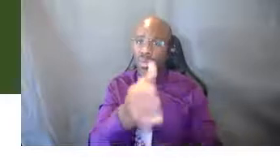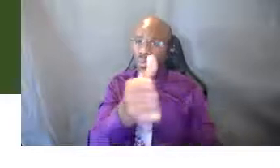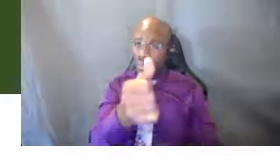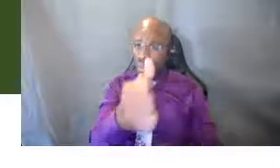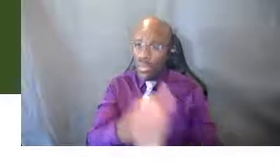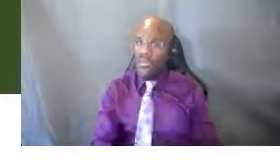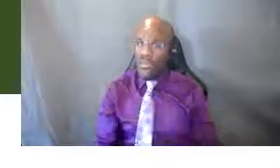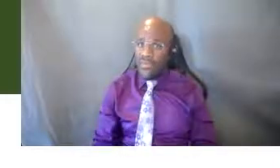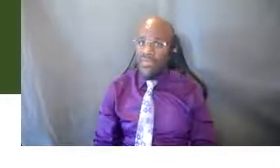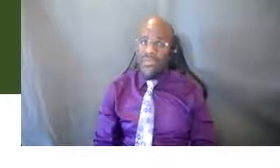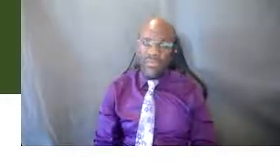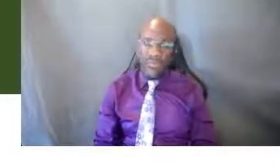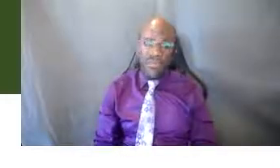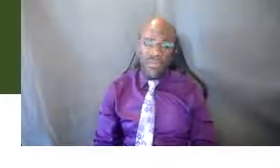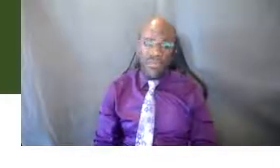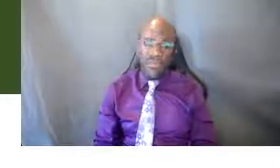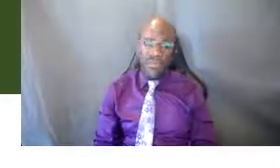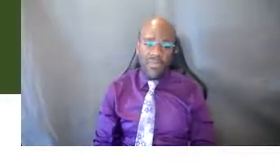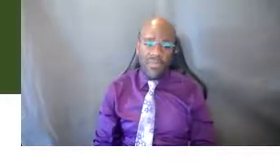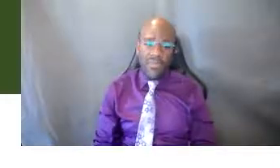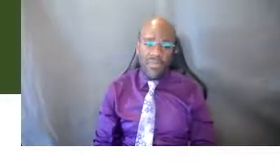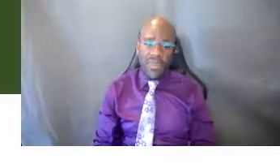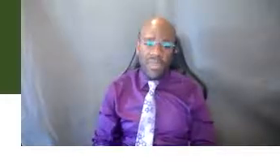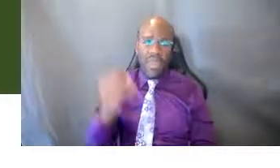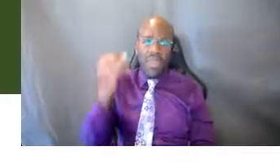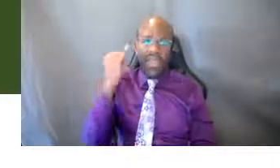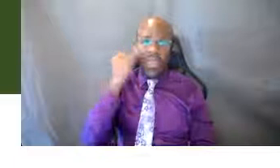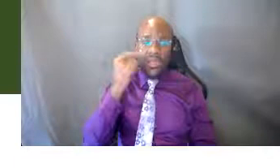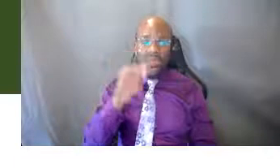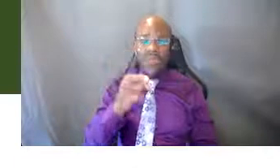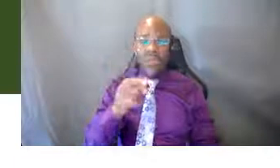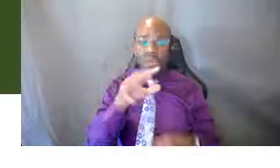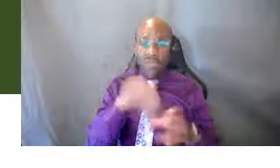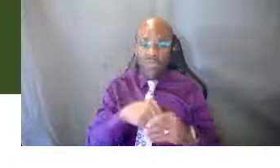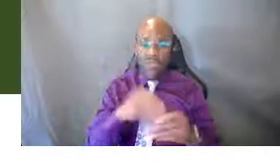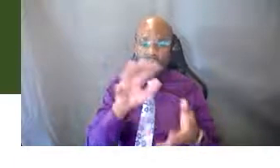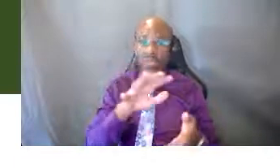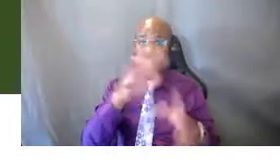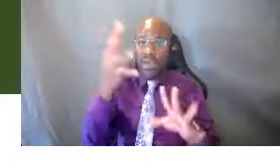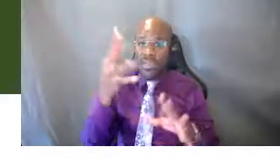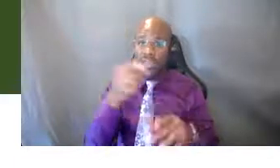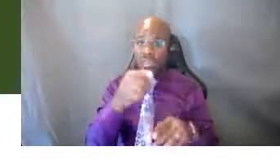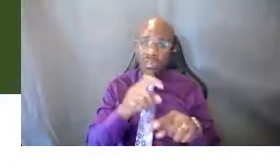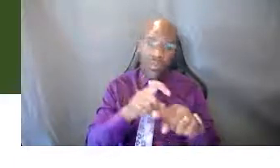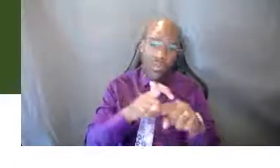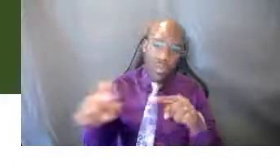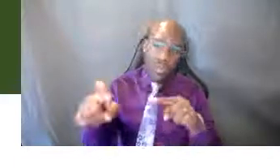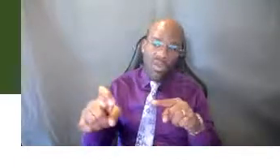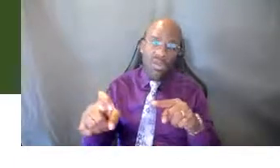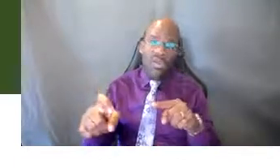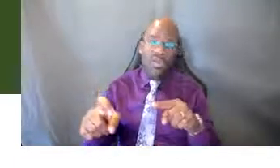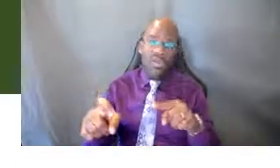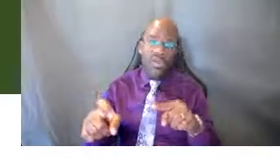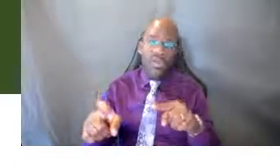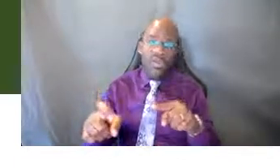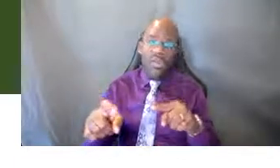That even if you're in a crisis and you call for help and they're unwilling to help, or they're unwilling to send